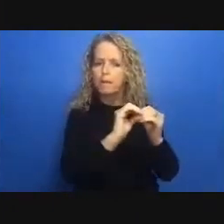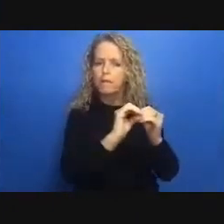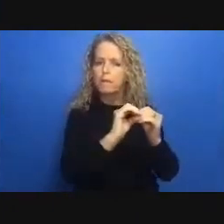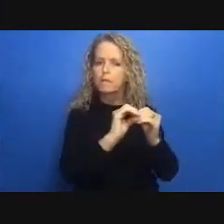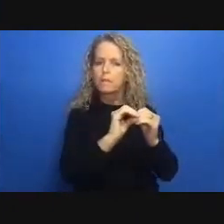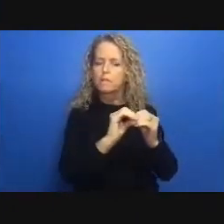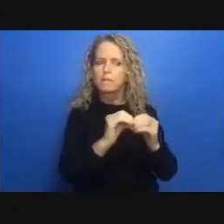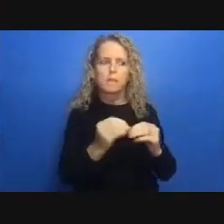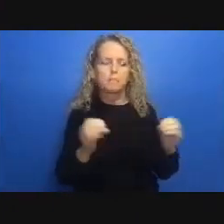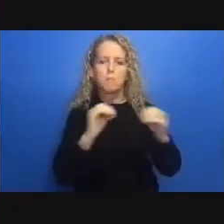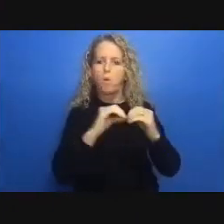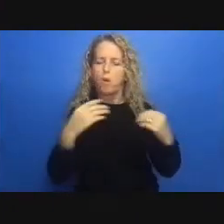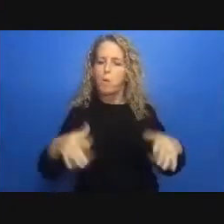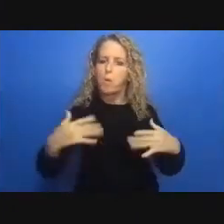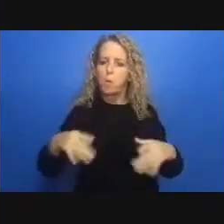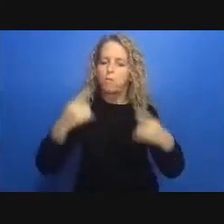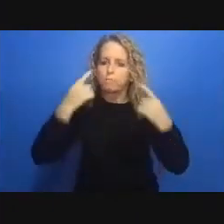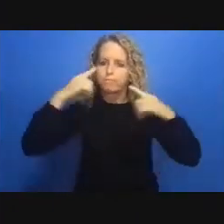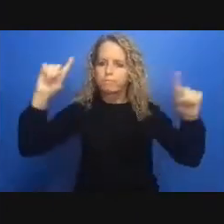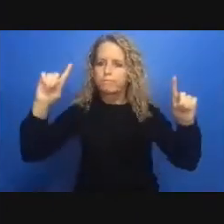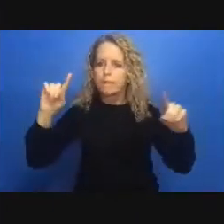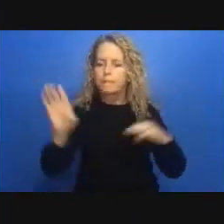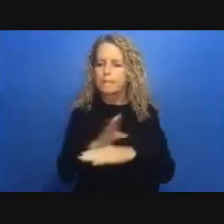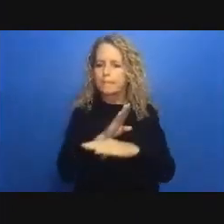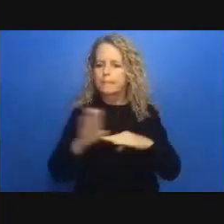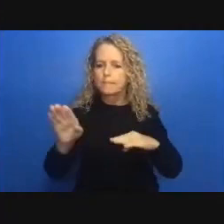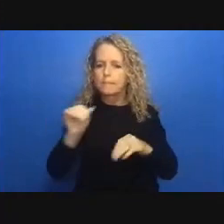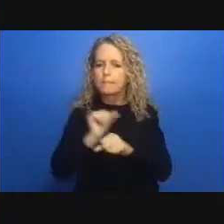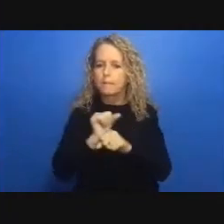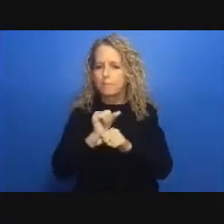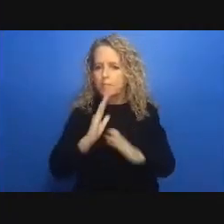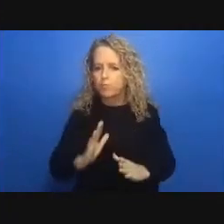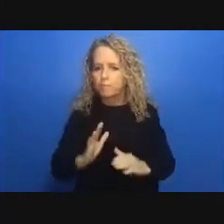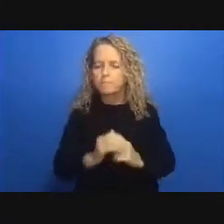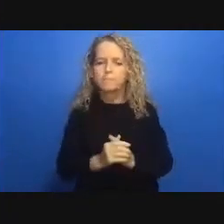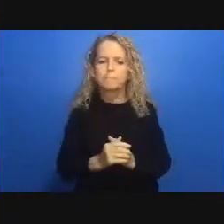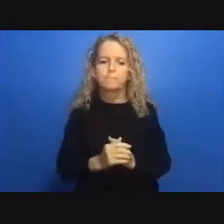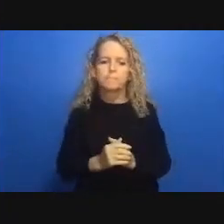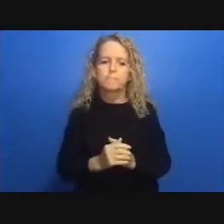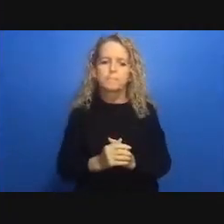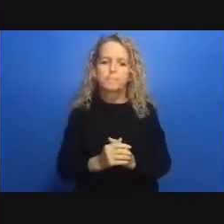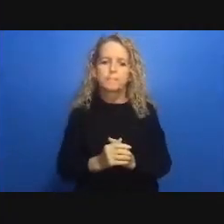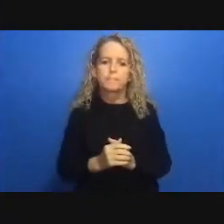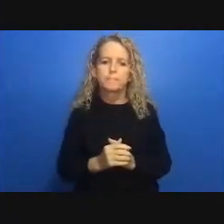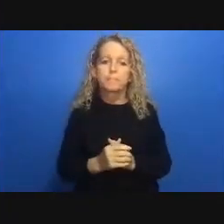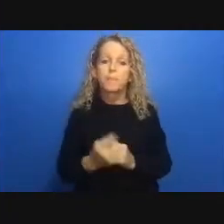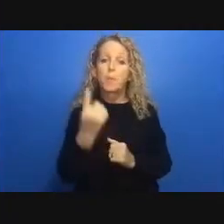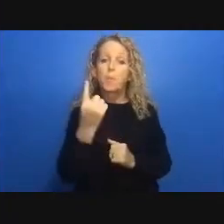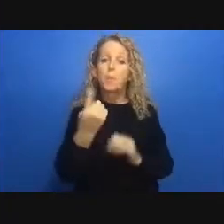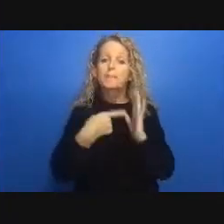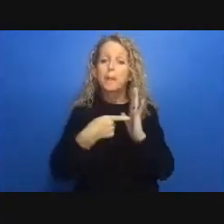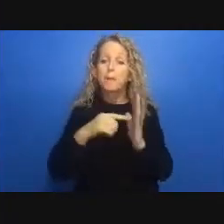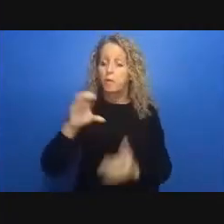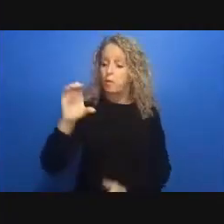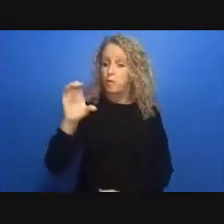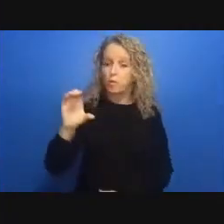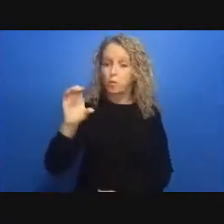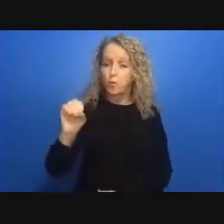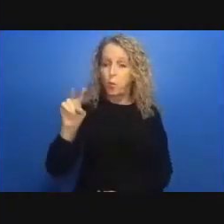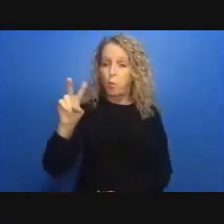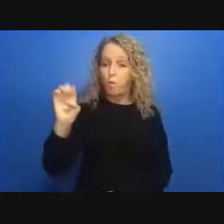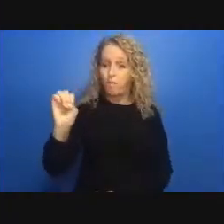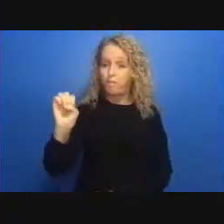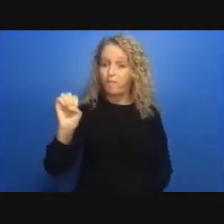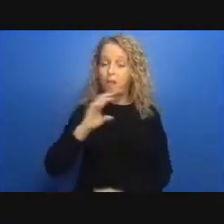digital-rich businesses and occupations. An example is what's going on at Cove, the ocean